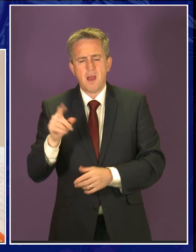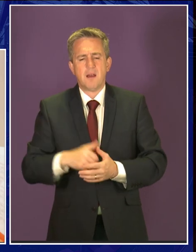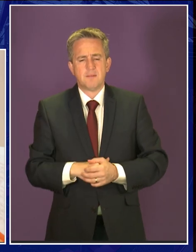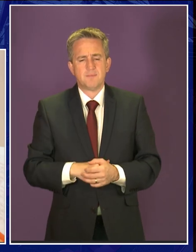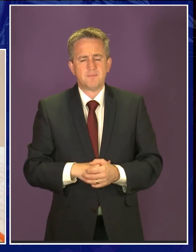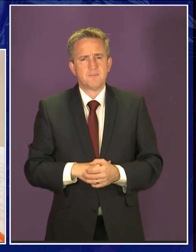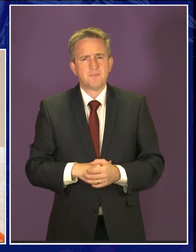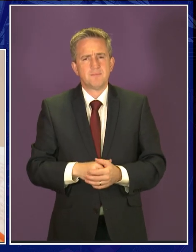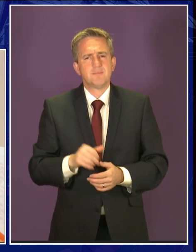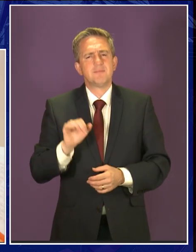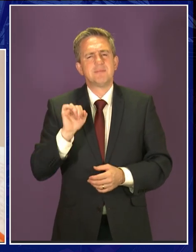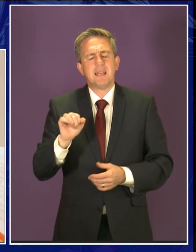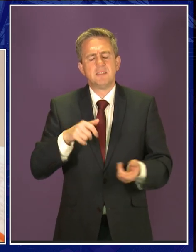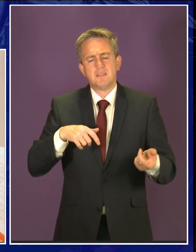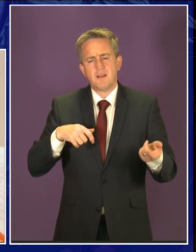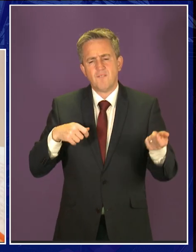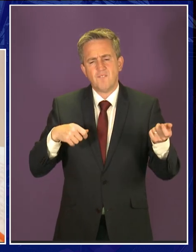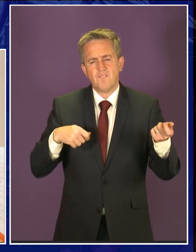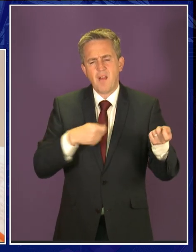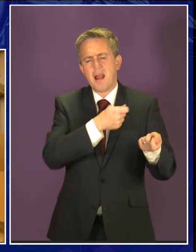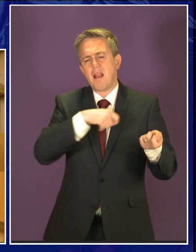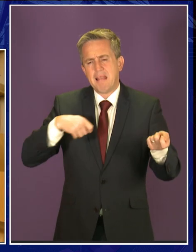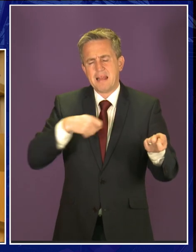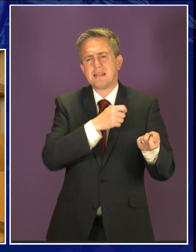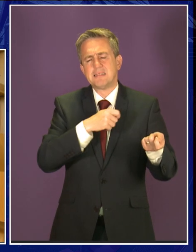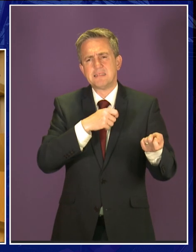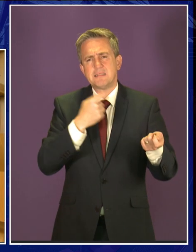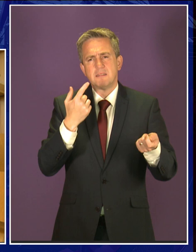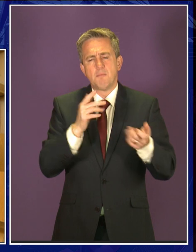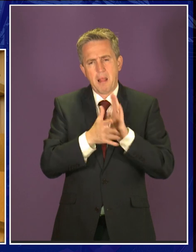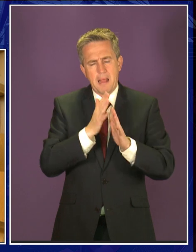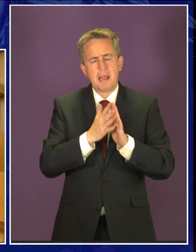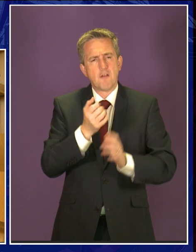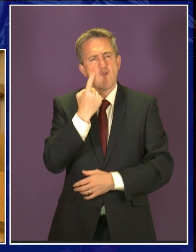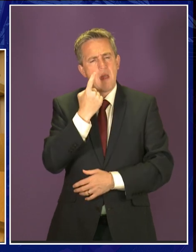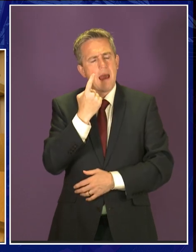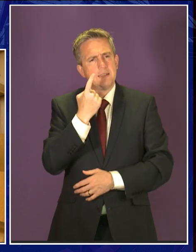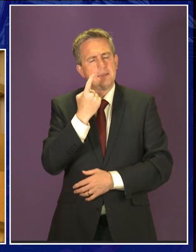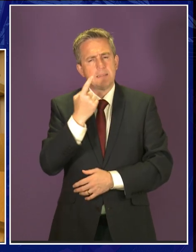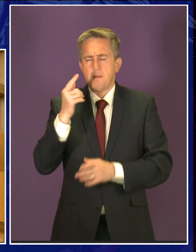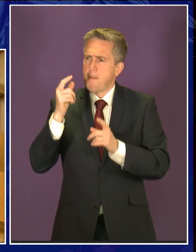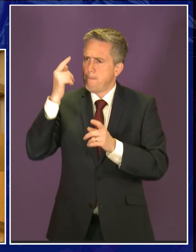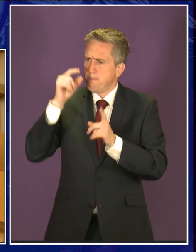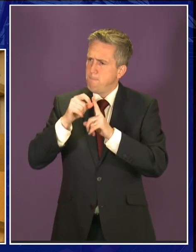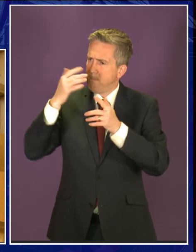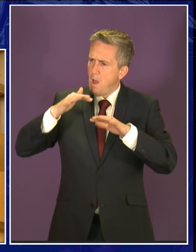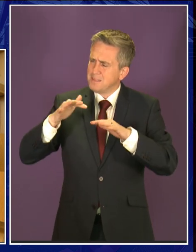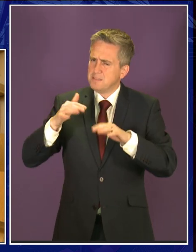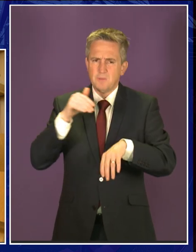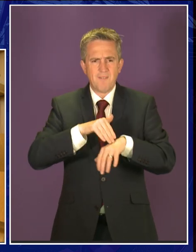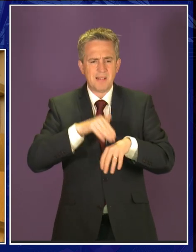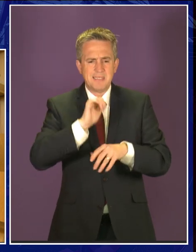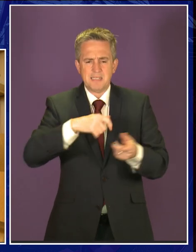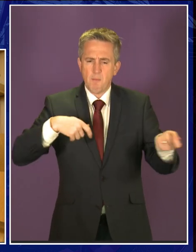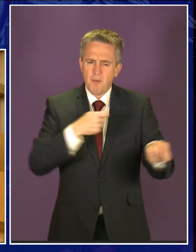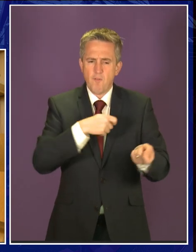He noticed in his violin play that his Parkinson's disease was hampering his performance. And I brought a video to so you